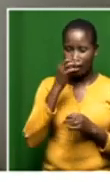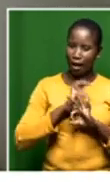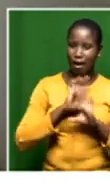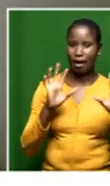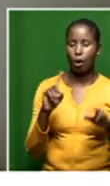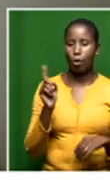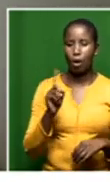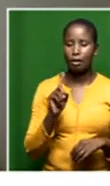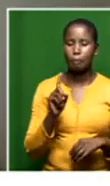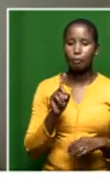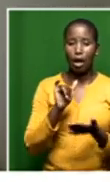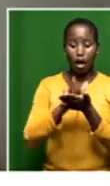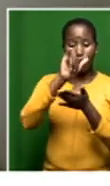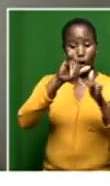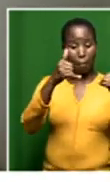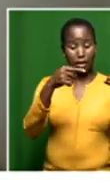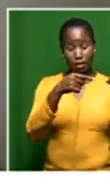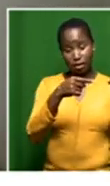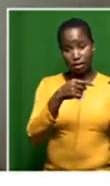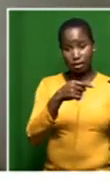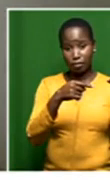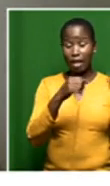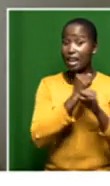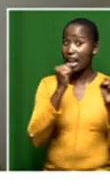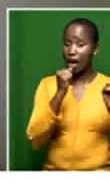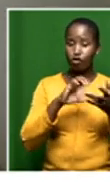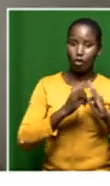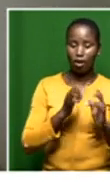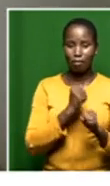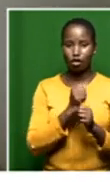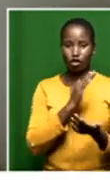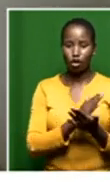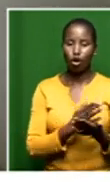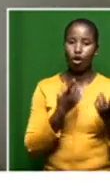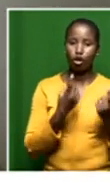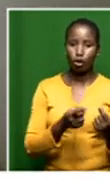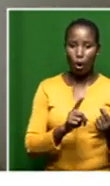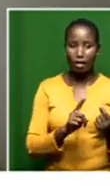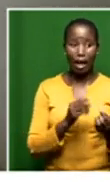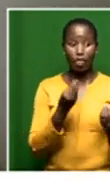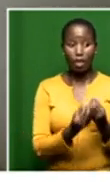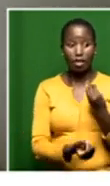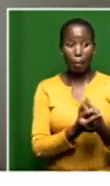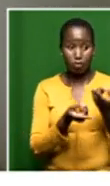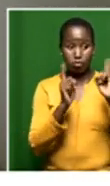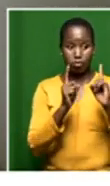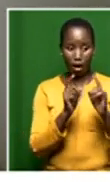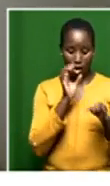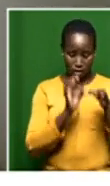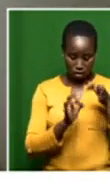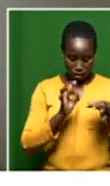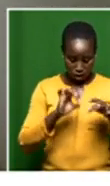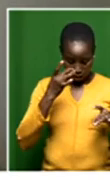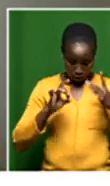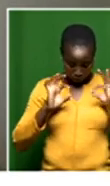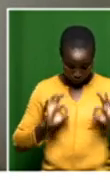the airline was actually now not diligent in making sure that they analyze all of these occurrences that are happening. And as a